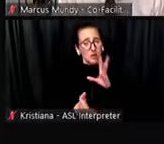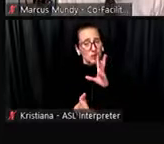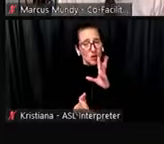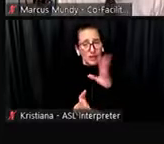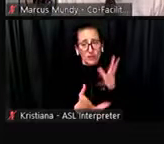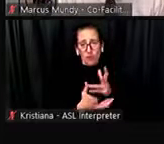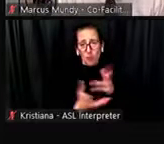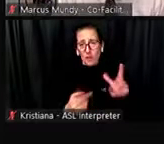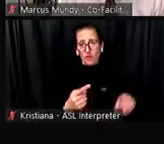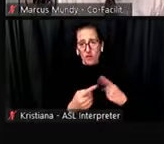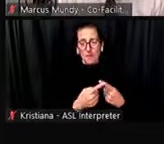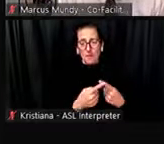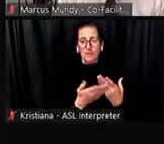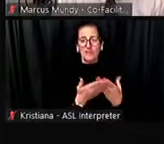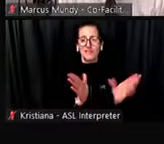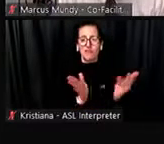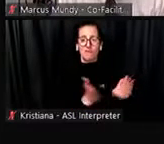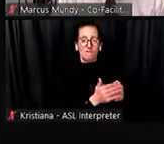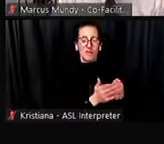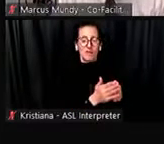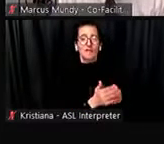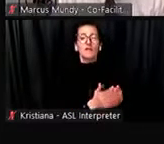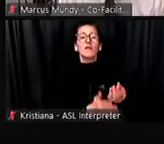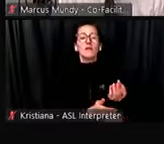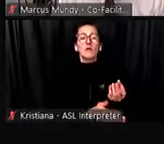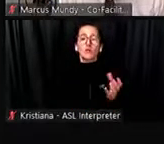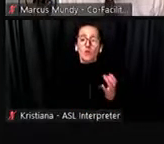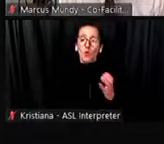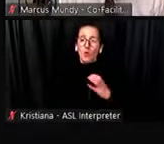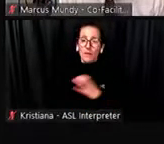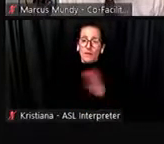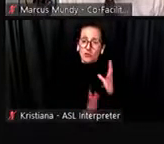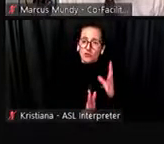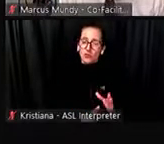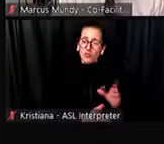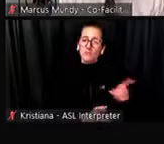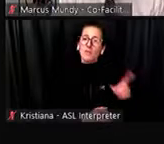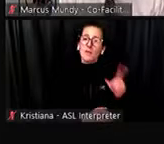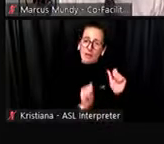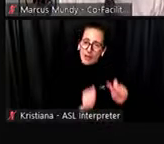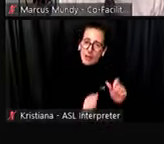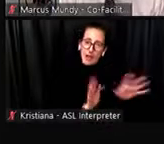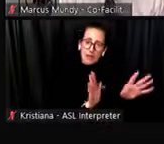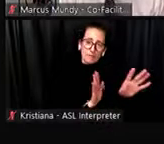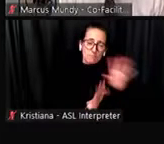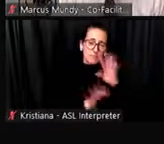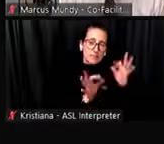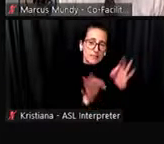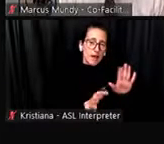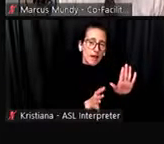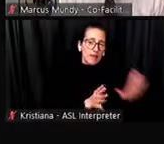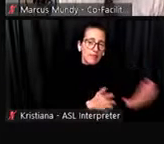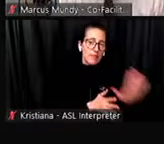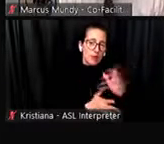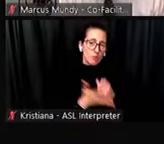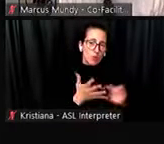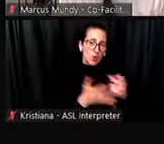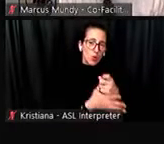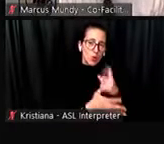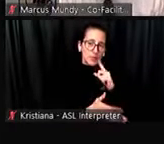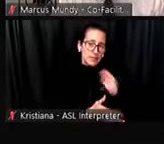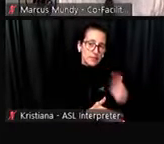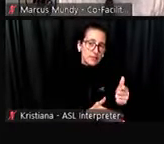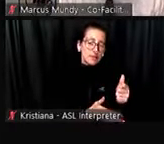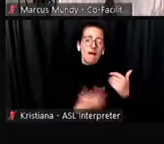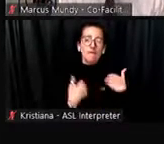where the county commissioner can practice priorities, directions to essentially have quite a bit